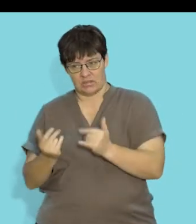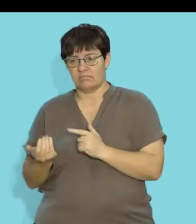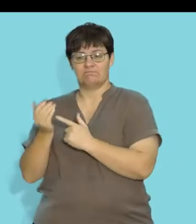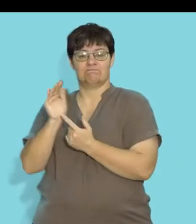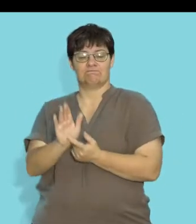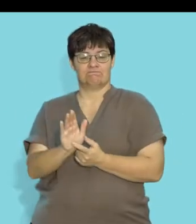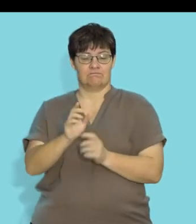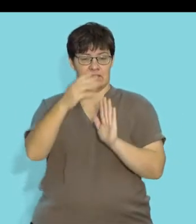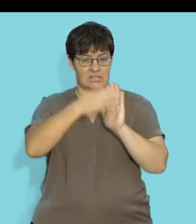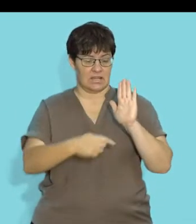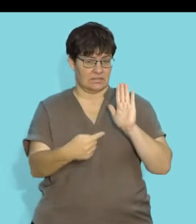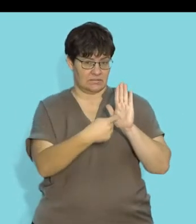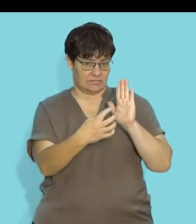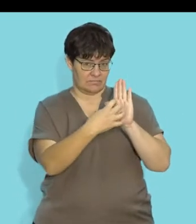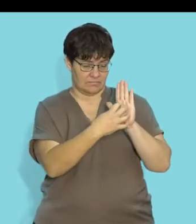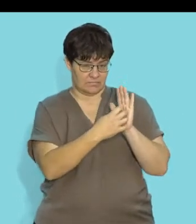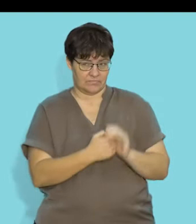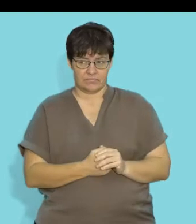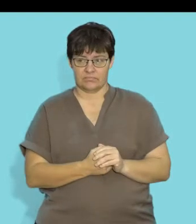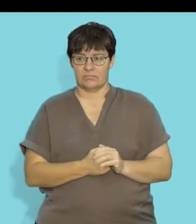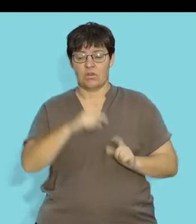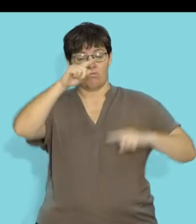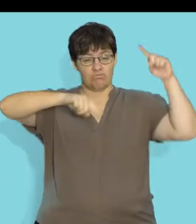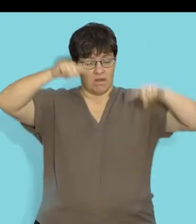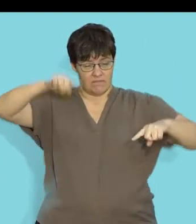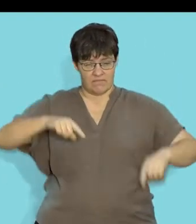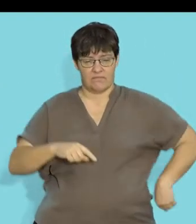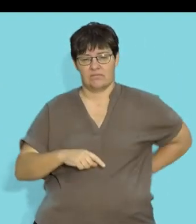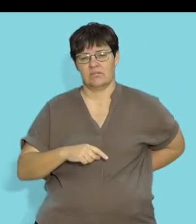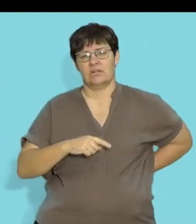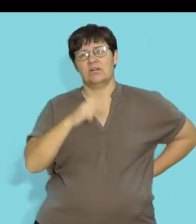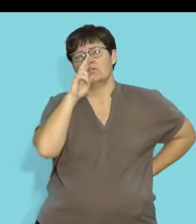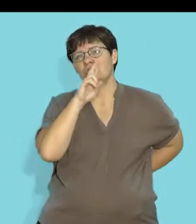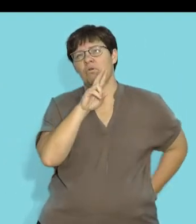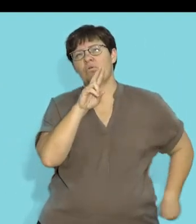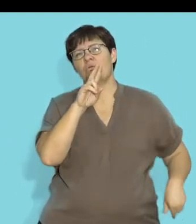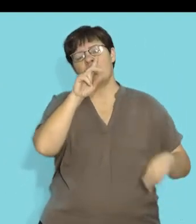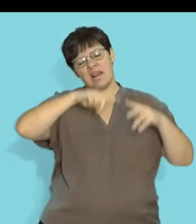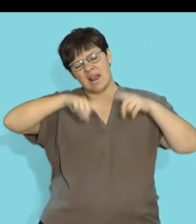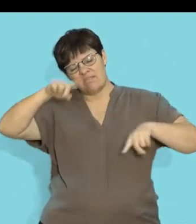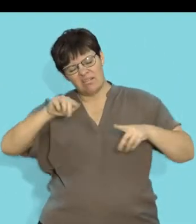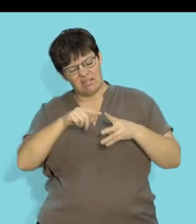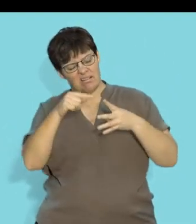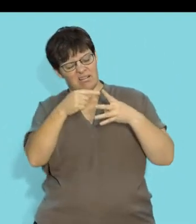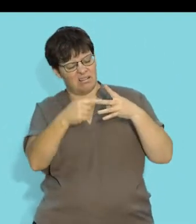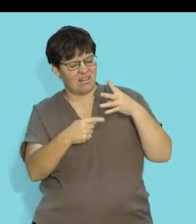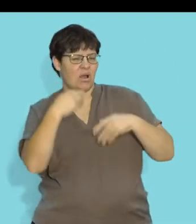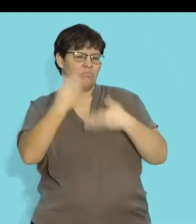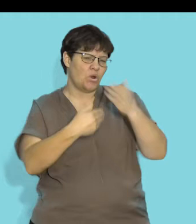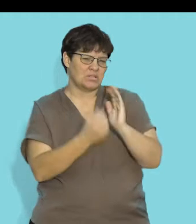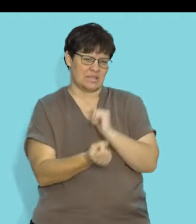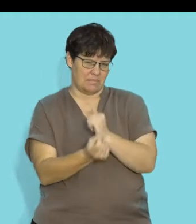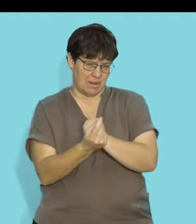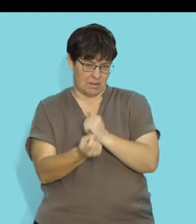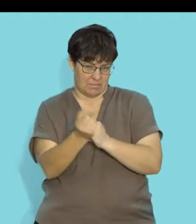next slide. So as we look at these graphs, it shows you the level of hormones and various processes occurring.